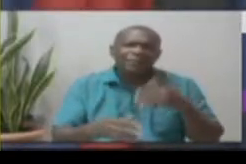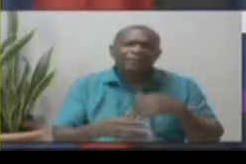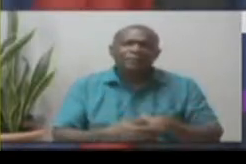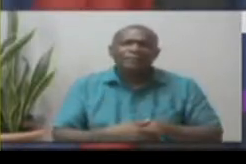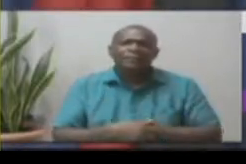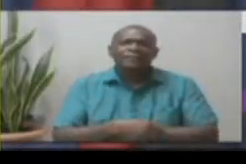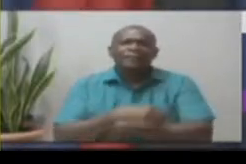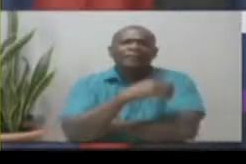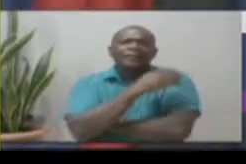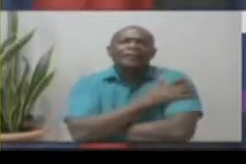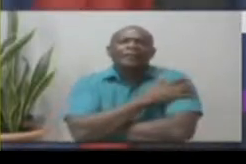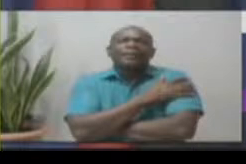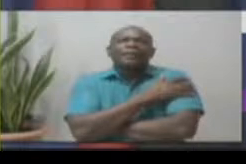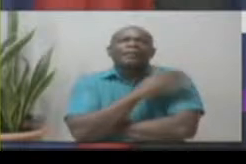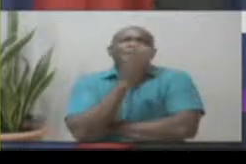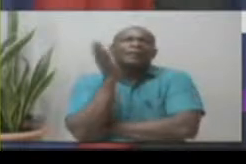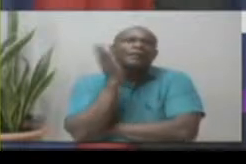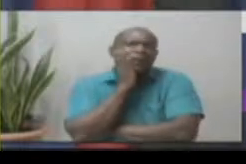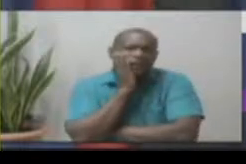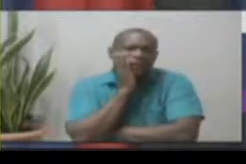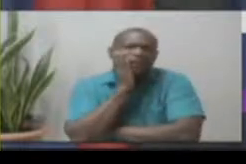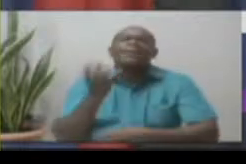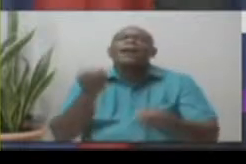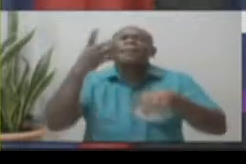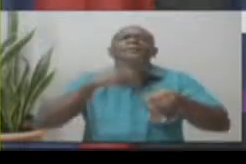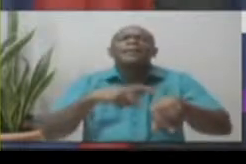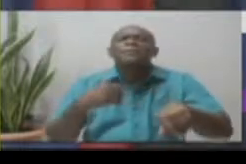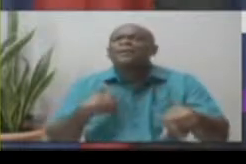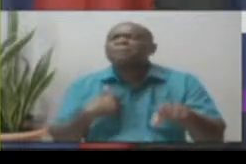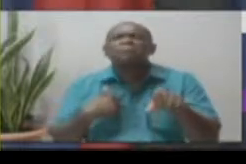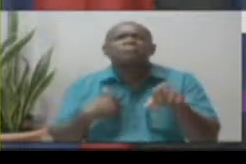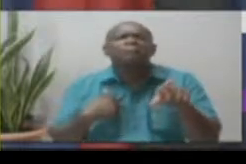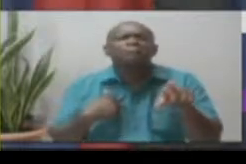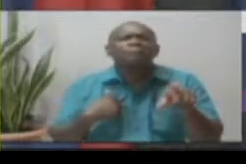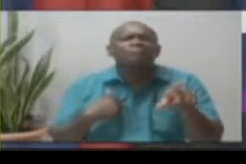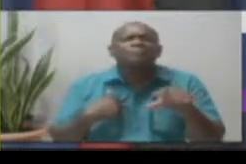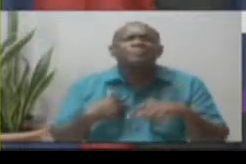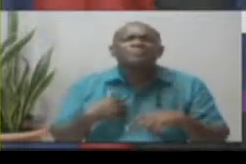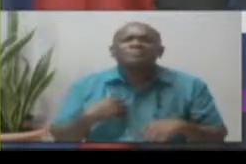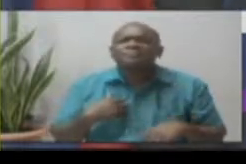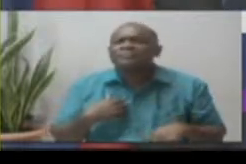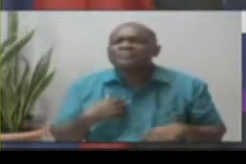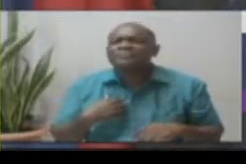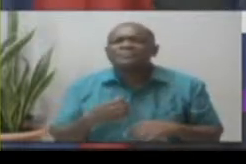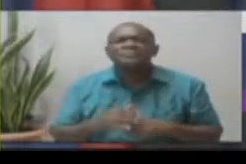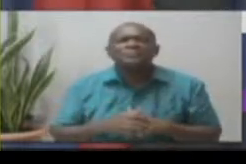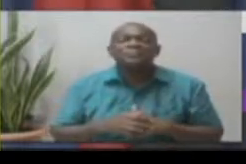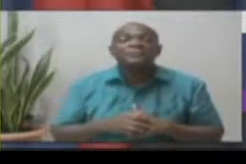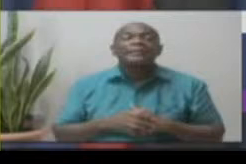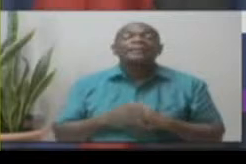How much time do you have? As long as you have time to broadcast, Prime Minister. Okay.